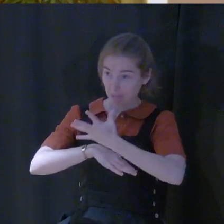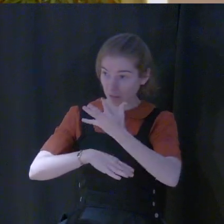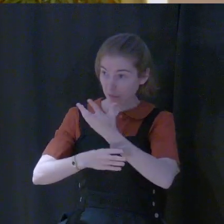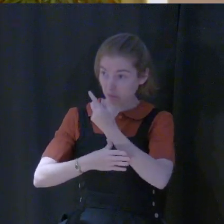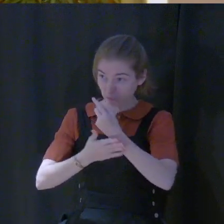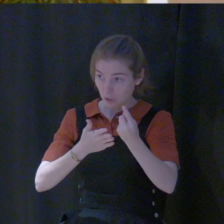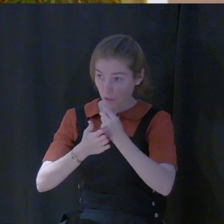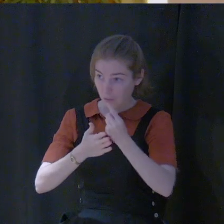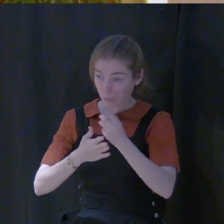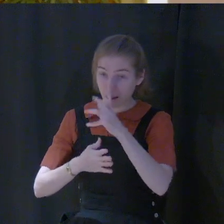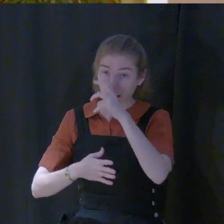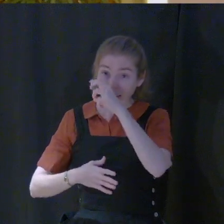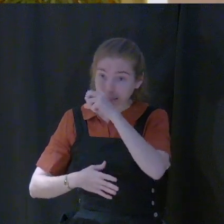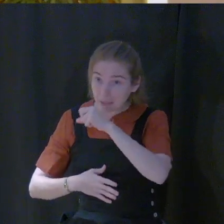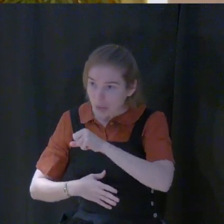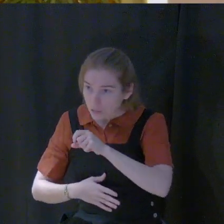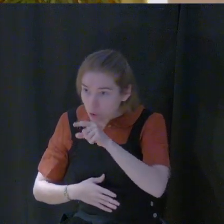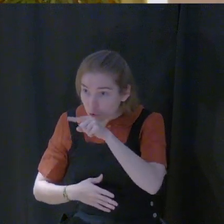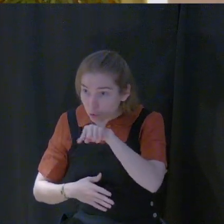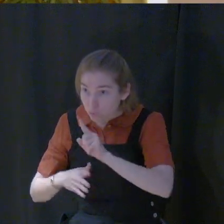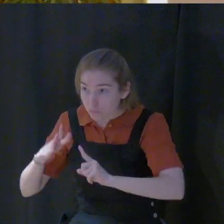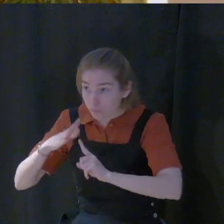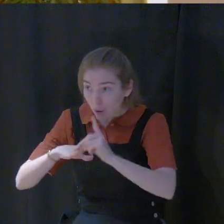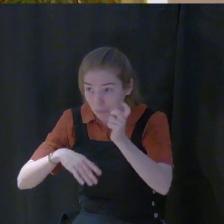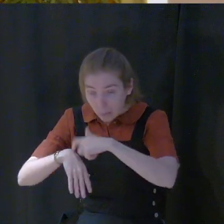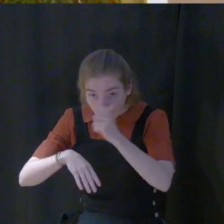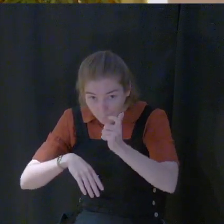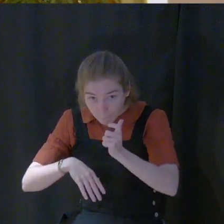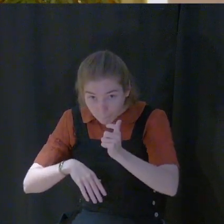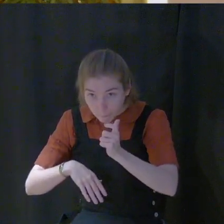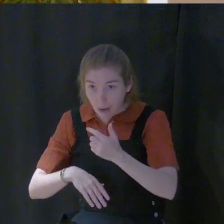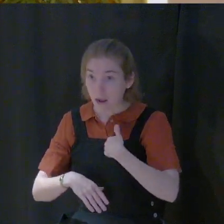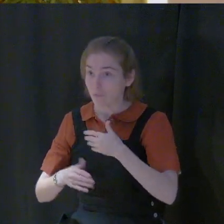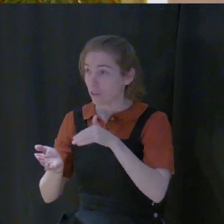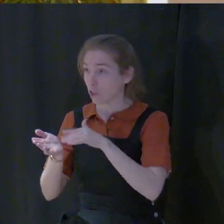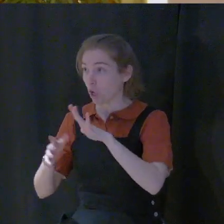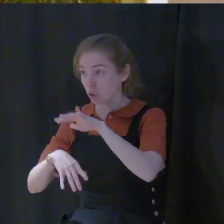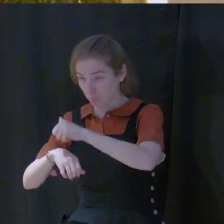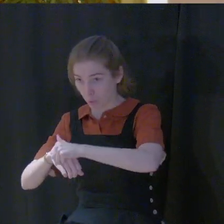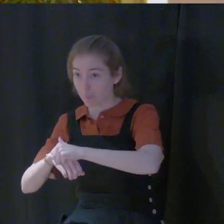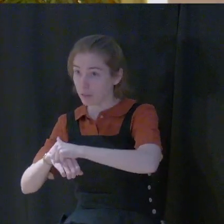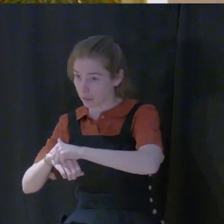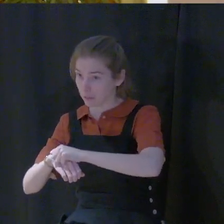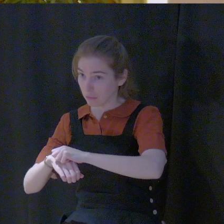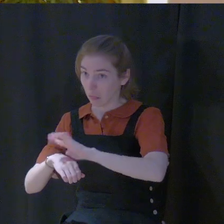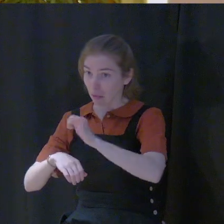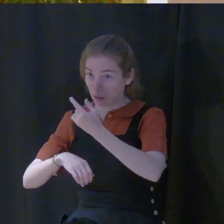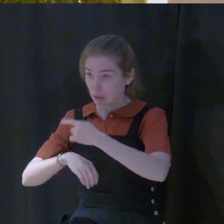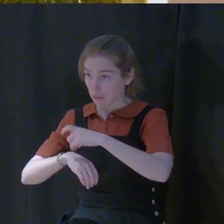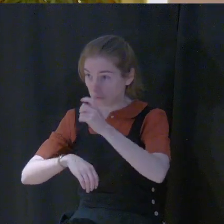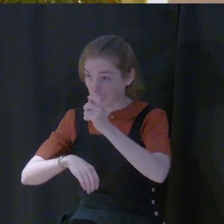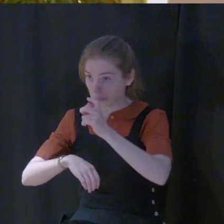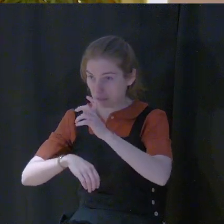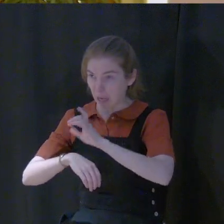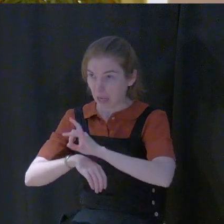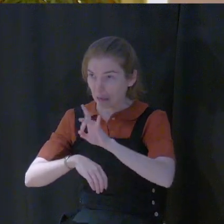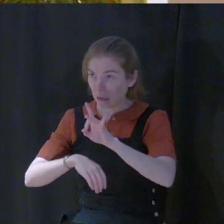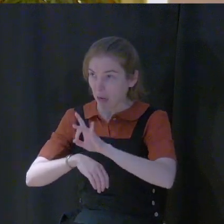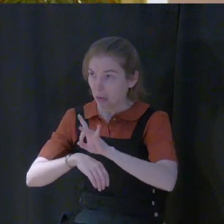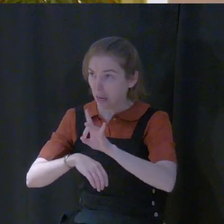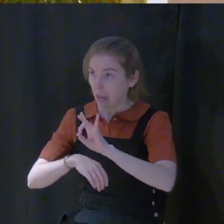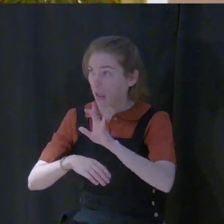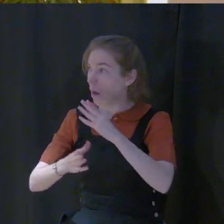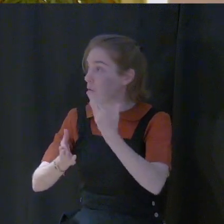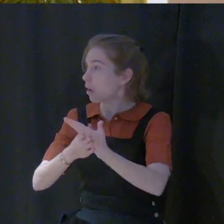is you're on time. Now, I did have a doctor's appointment the other day at 8 o'clock, and I was sitting